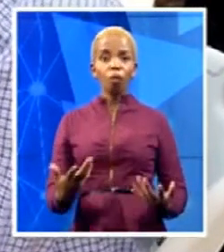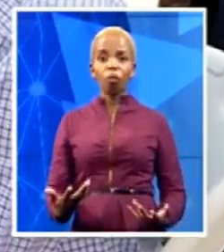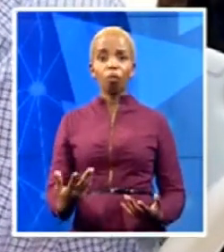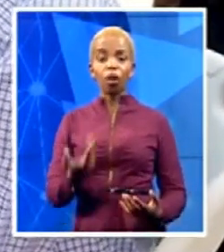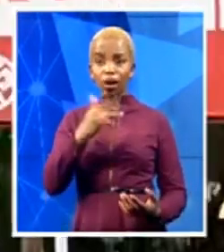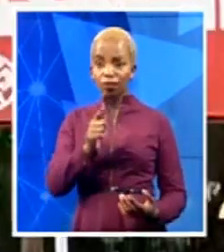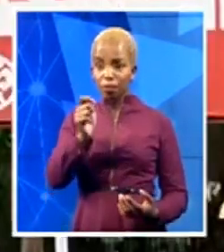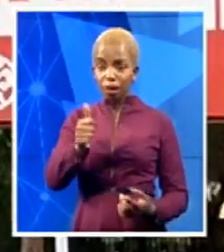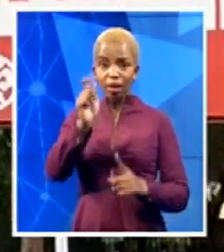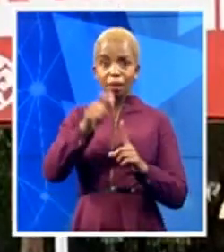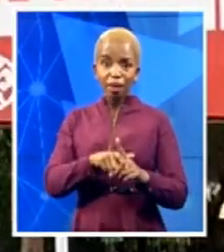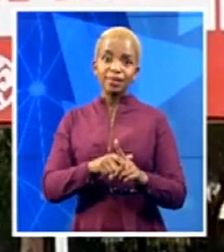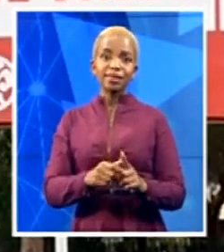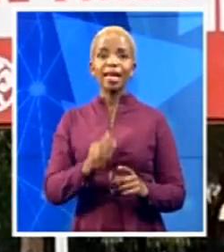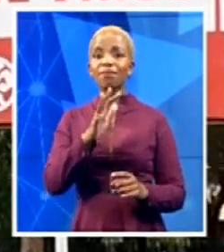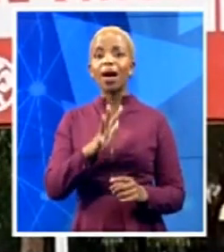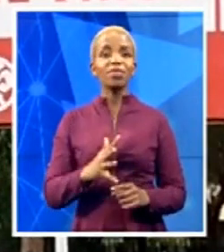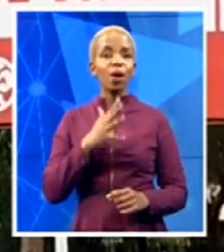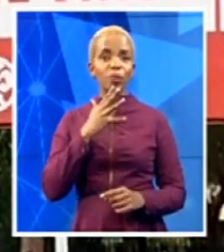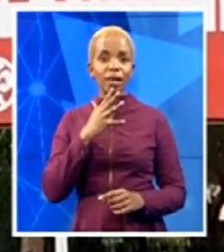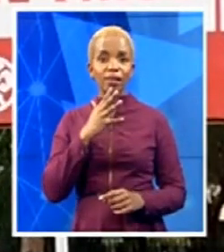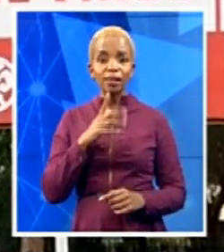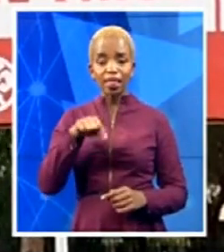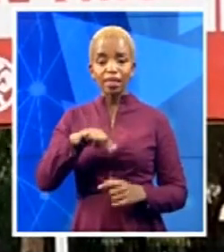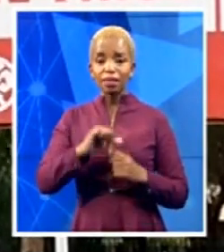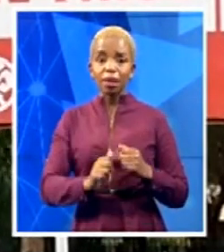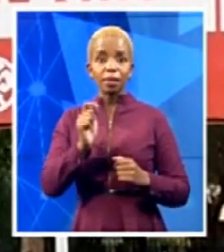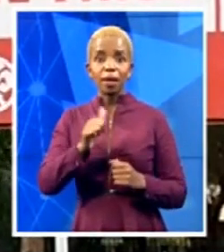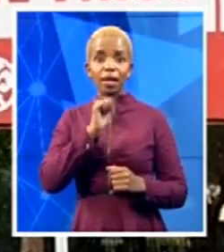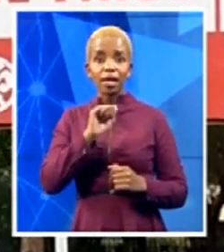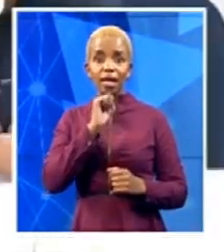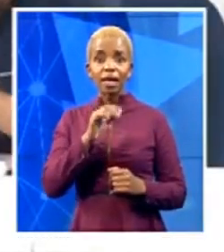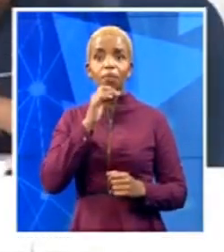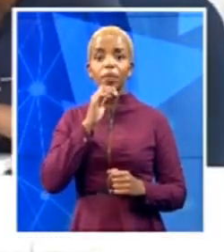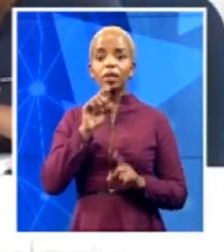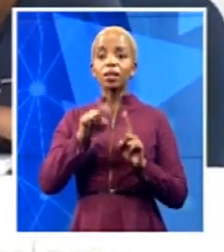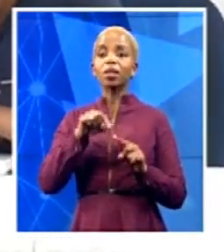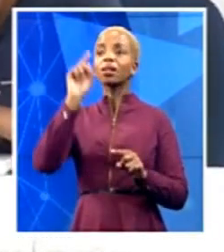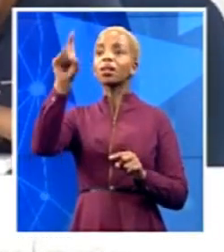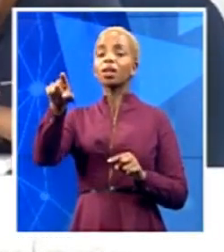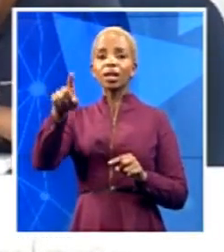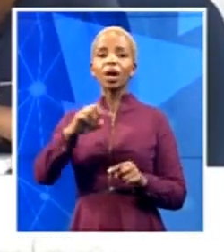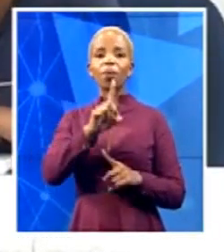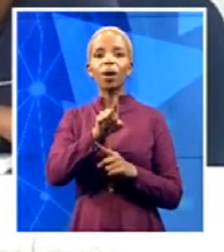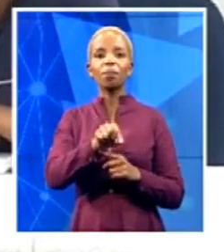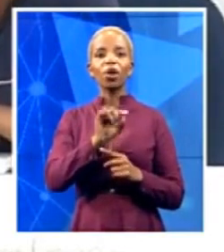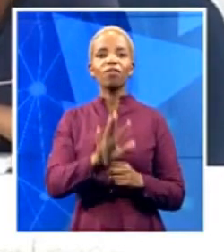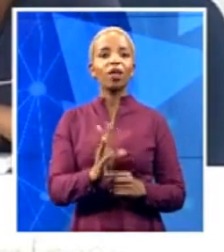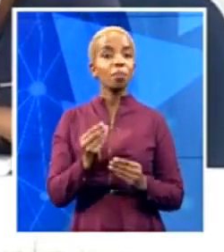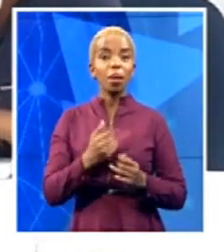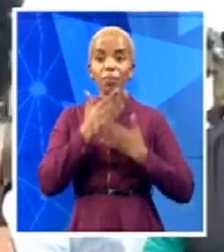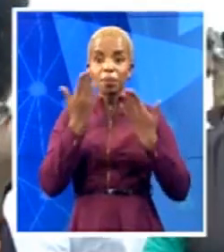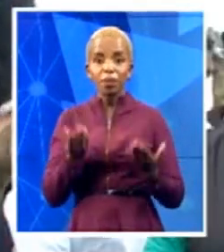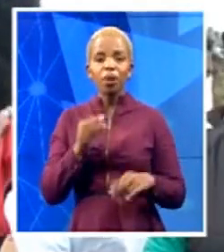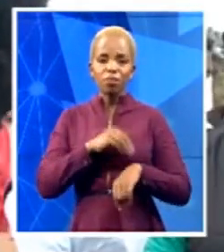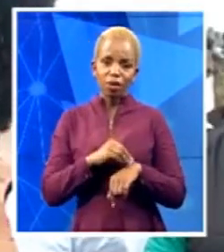month 3, when you go back to work, you've got a 1.5 million problem. You don't have a $500,000 problem. So that is going to be devastating for many of these